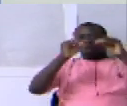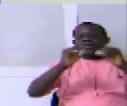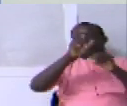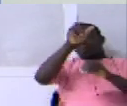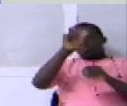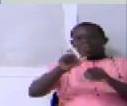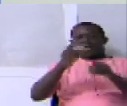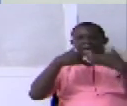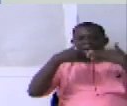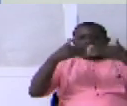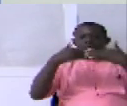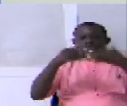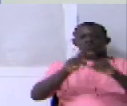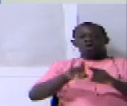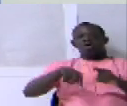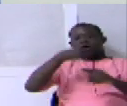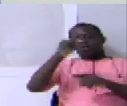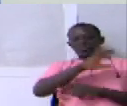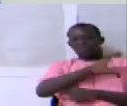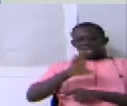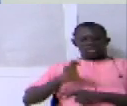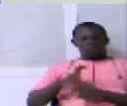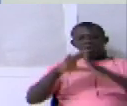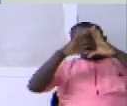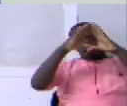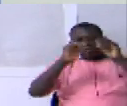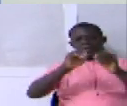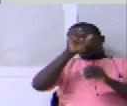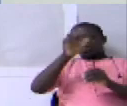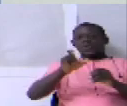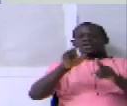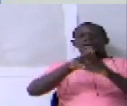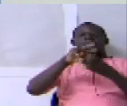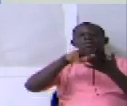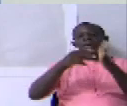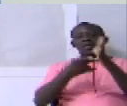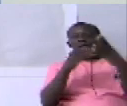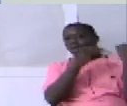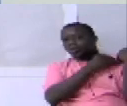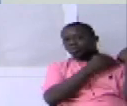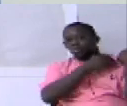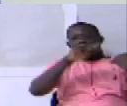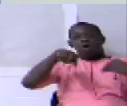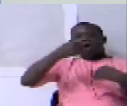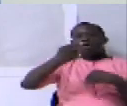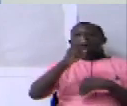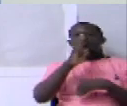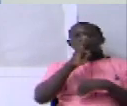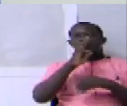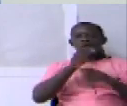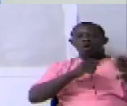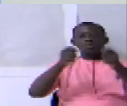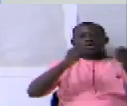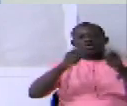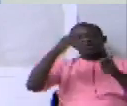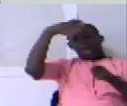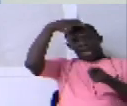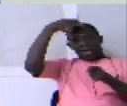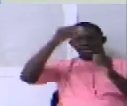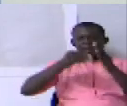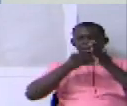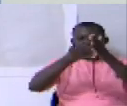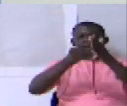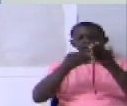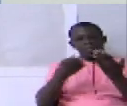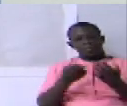actions of the chief officer would be the responsibility of the operations head, isn't it? Amunda